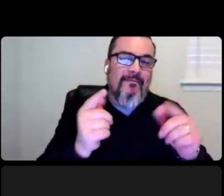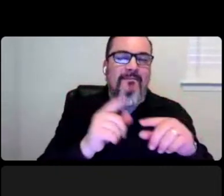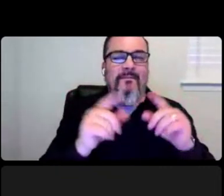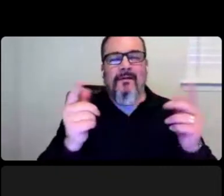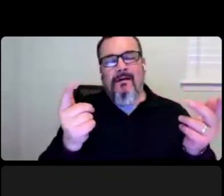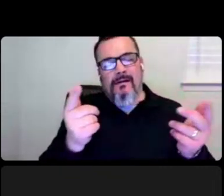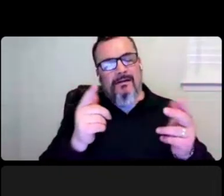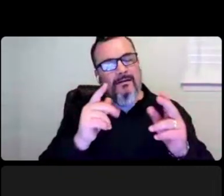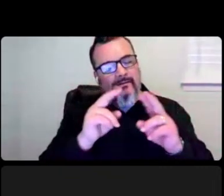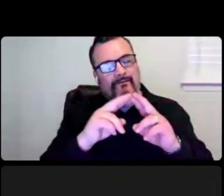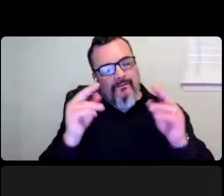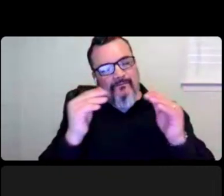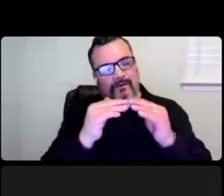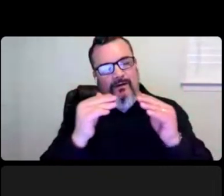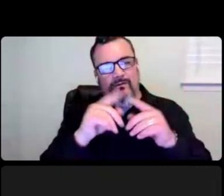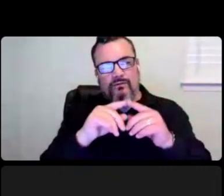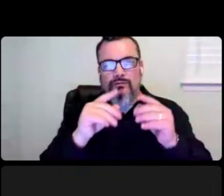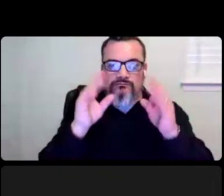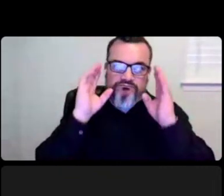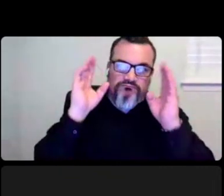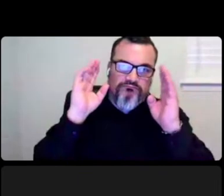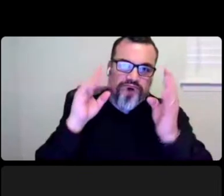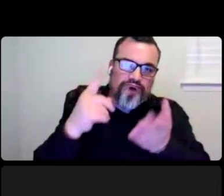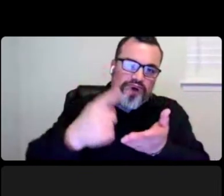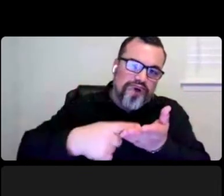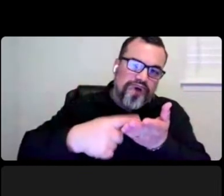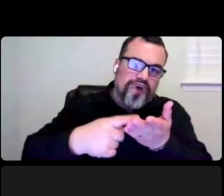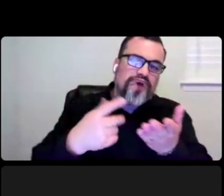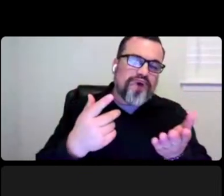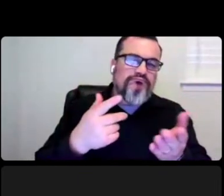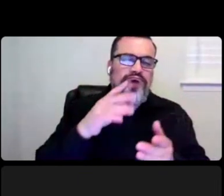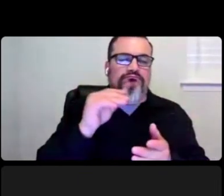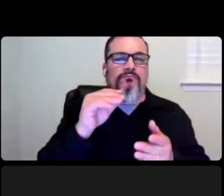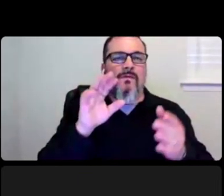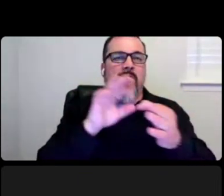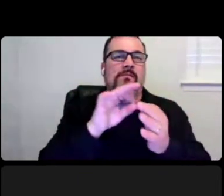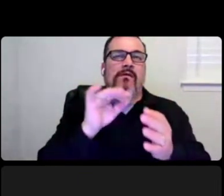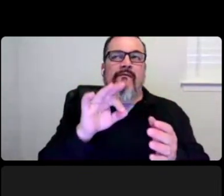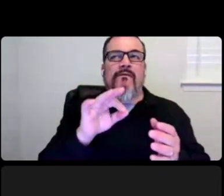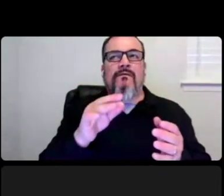But that's a very fair thing to bring the superintendent's attention. And part of what,